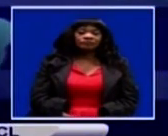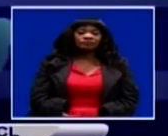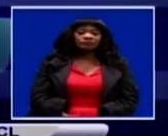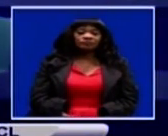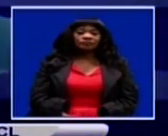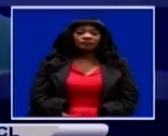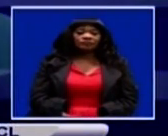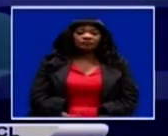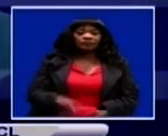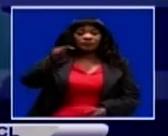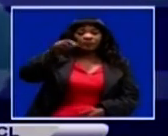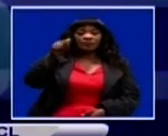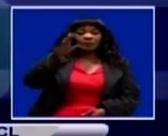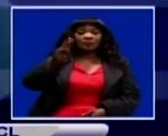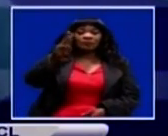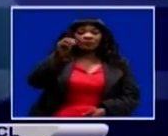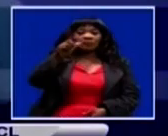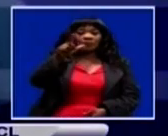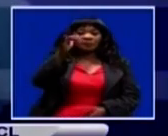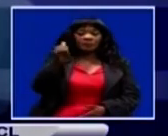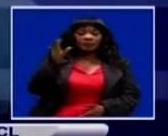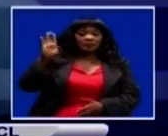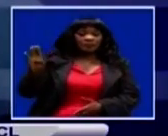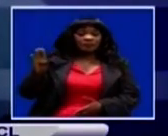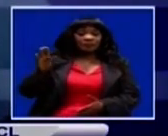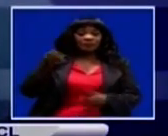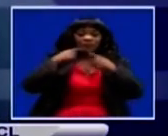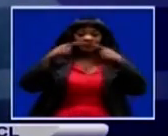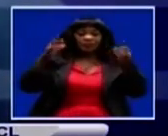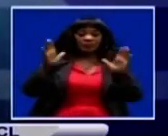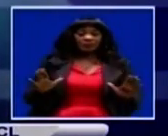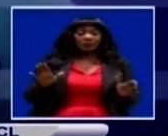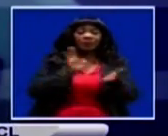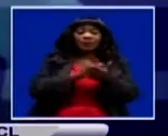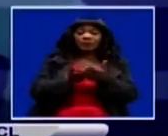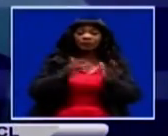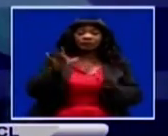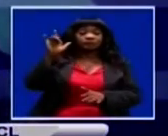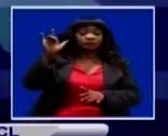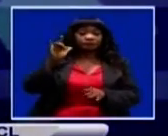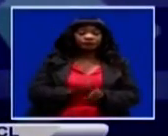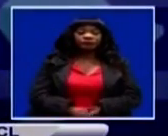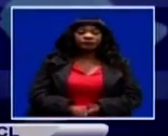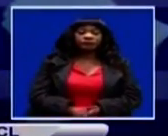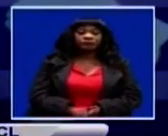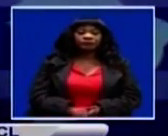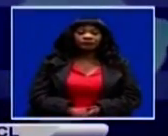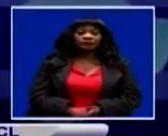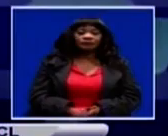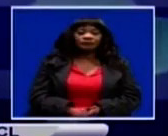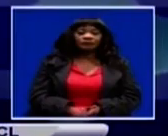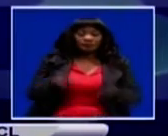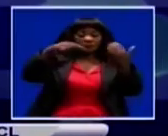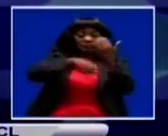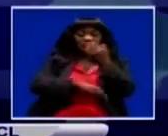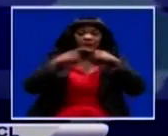With the news, my name is Nabwalia Vlahakis and my sign language caster is Loveness Chupa. Let's take a look at the news